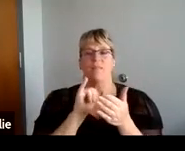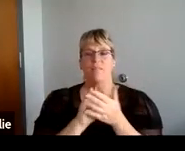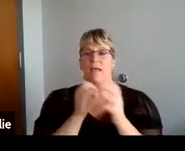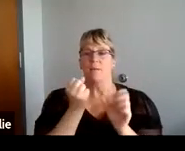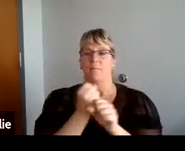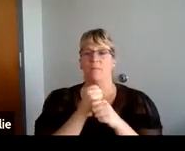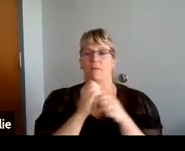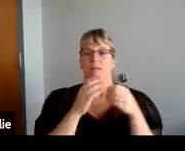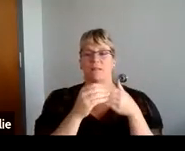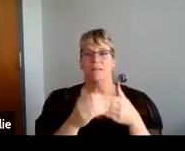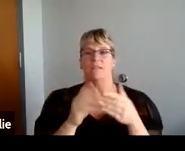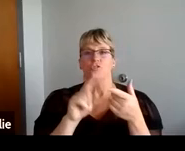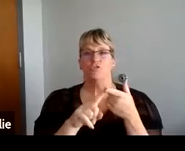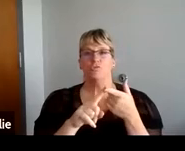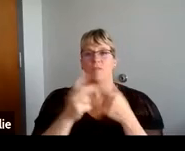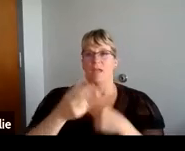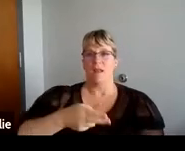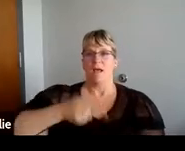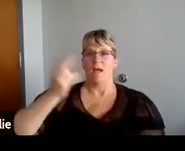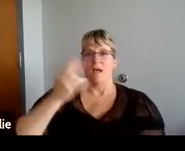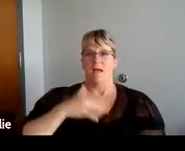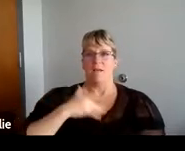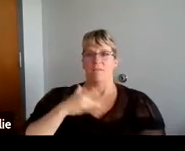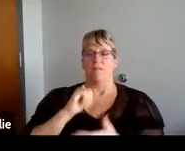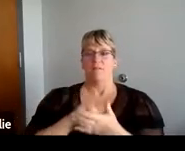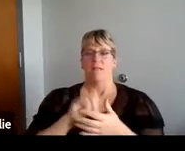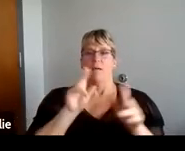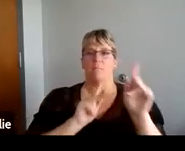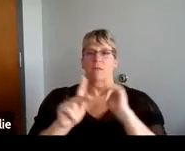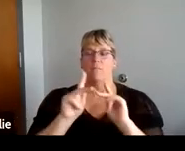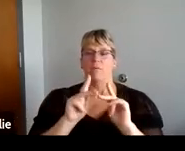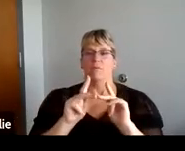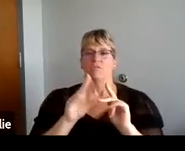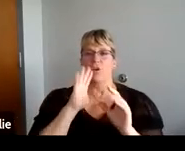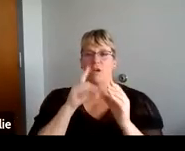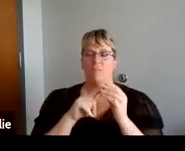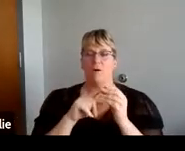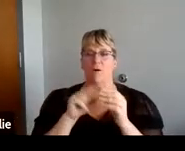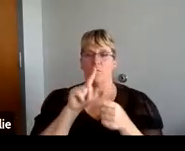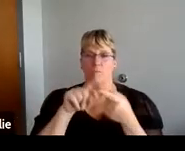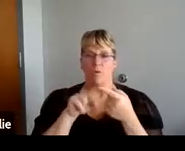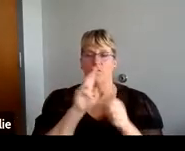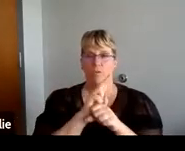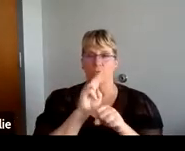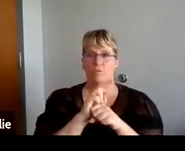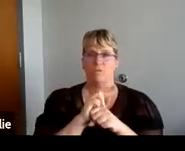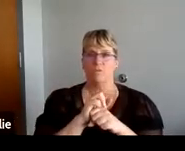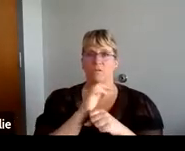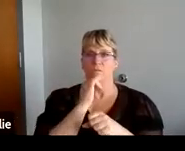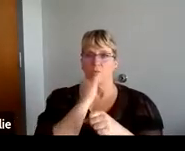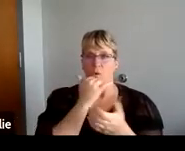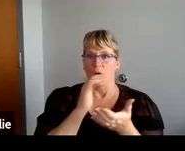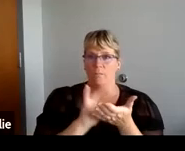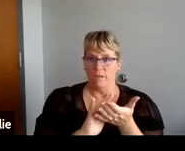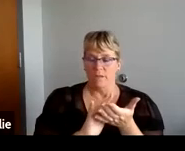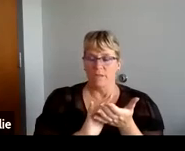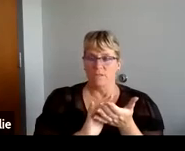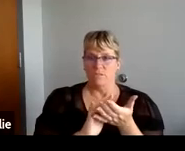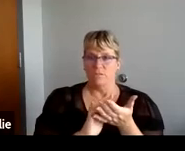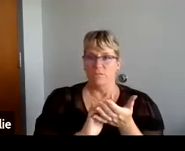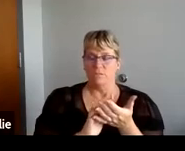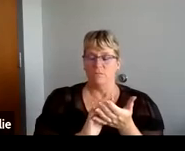to that high feeling that people describe under the influence of substances of abuse. Then